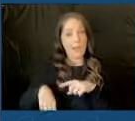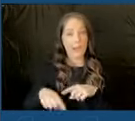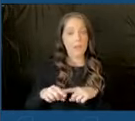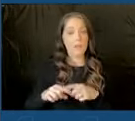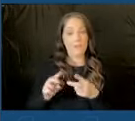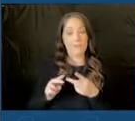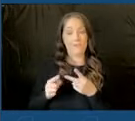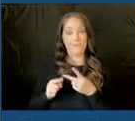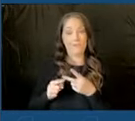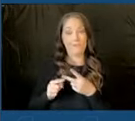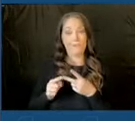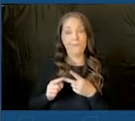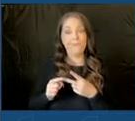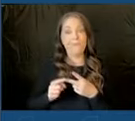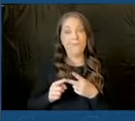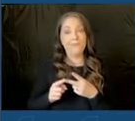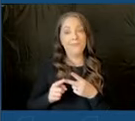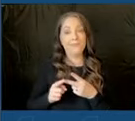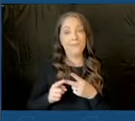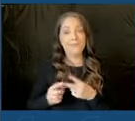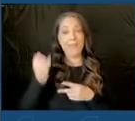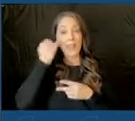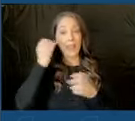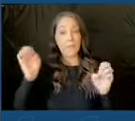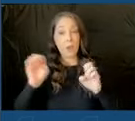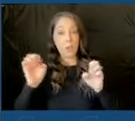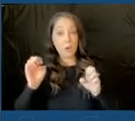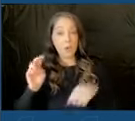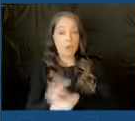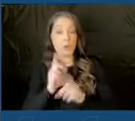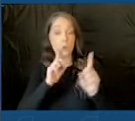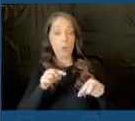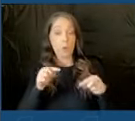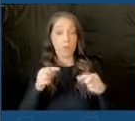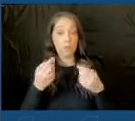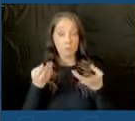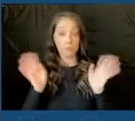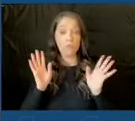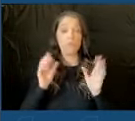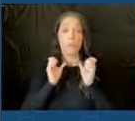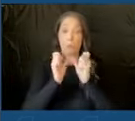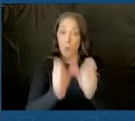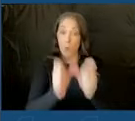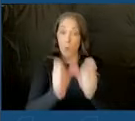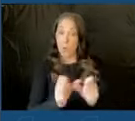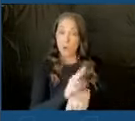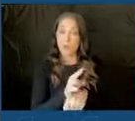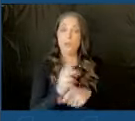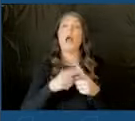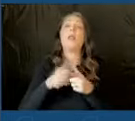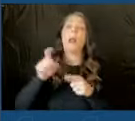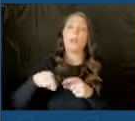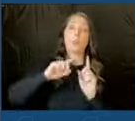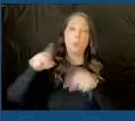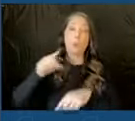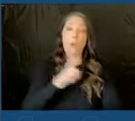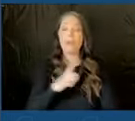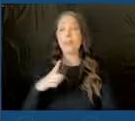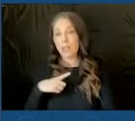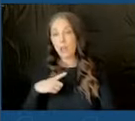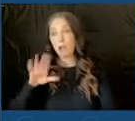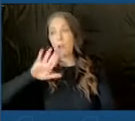they were, if that emergency use order was lifted and they became permanent use, then it would have to go to the legislature for their approval. So it's not